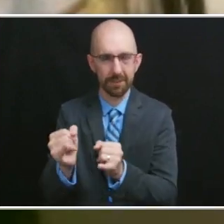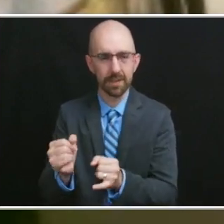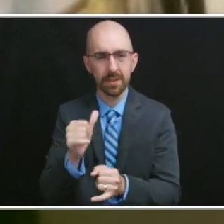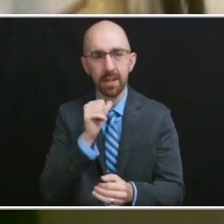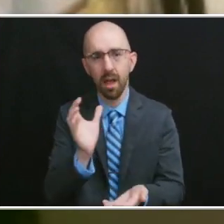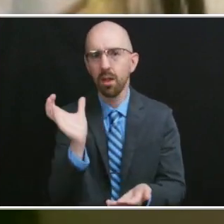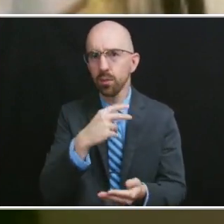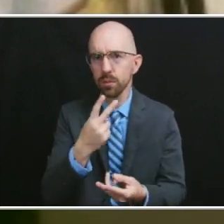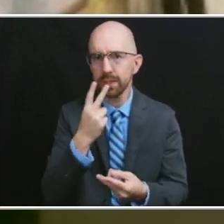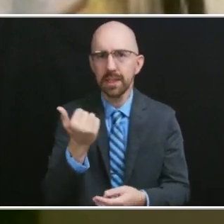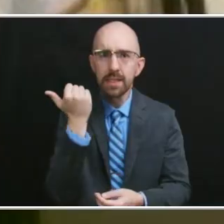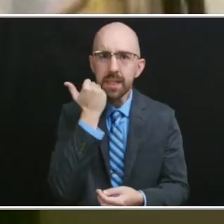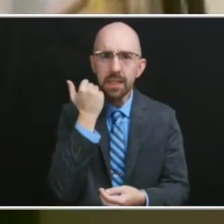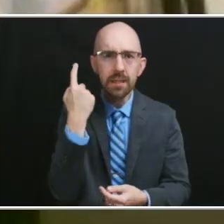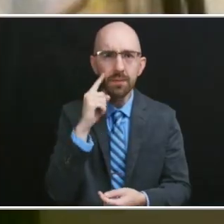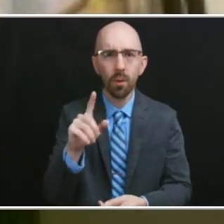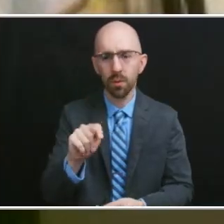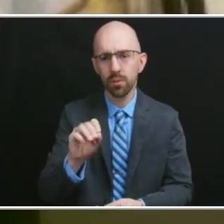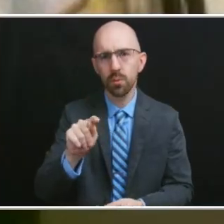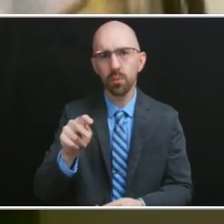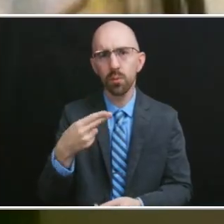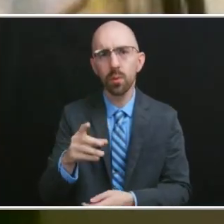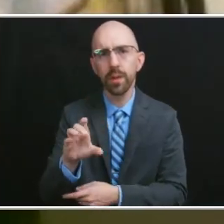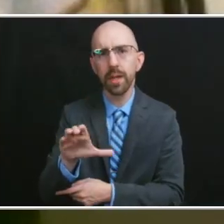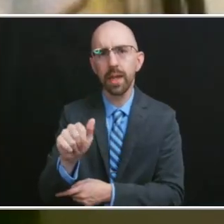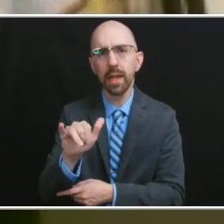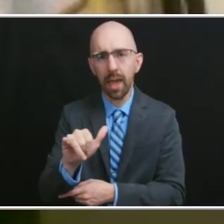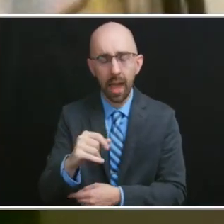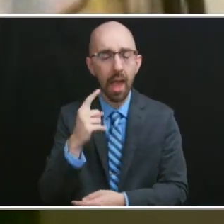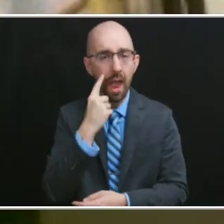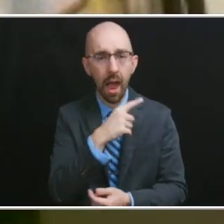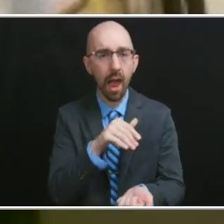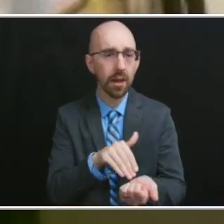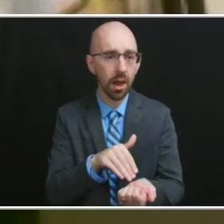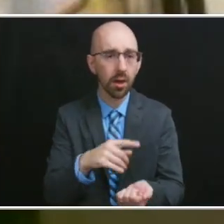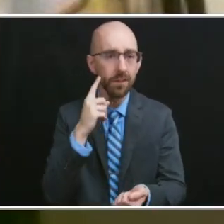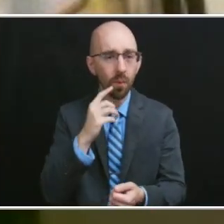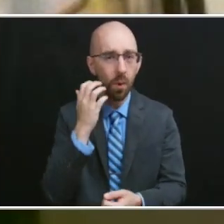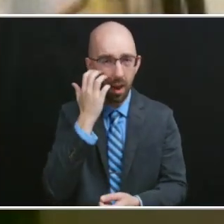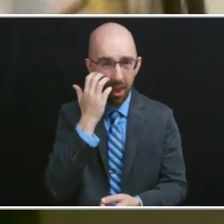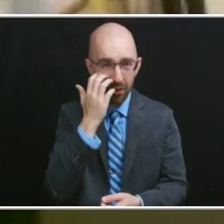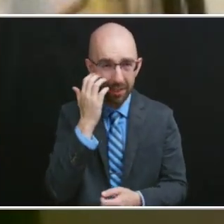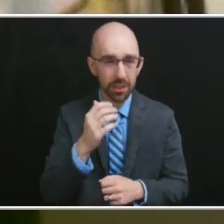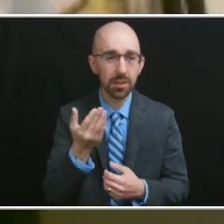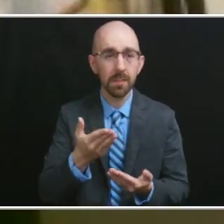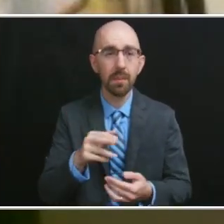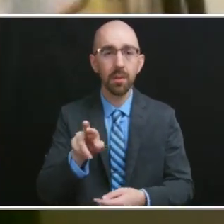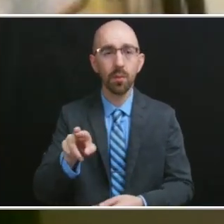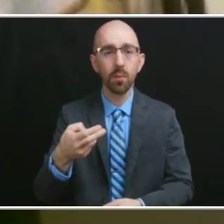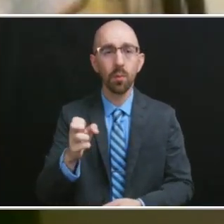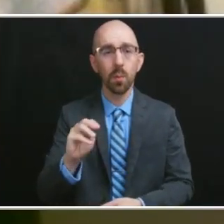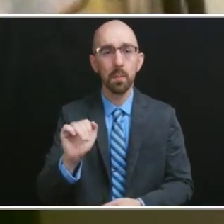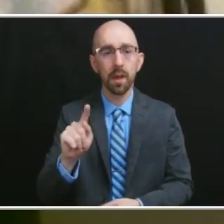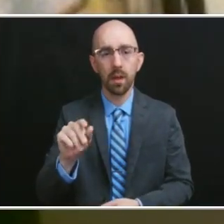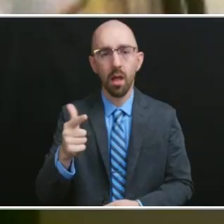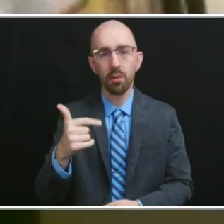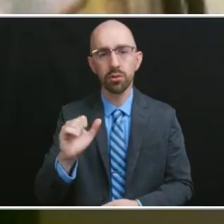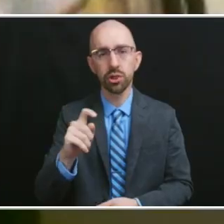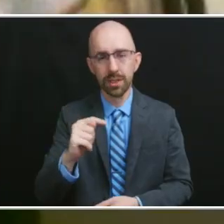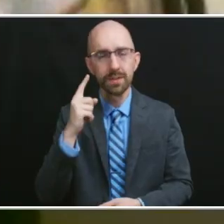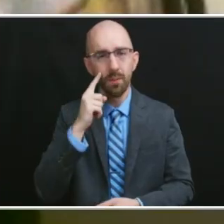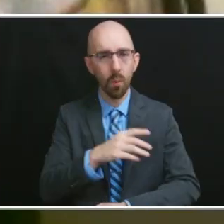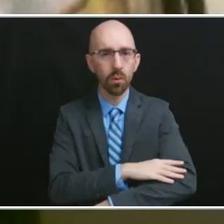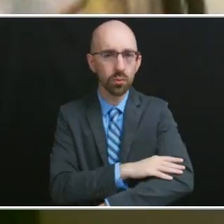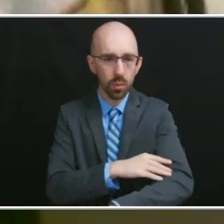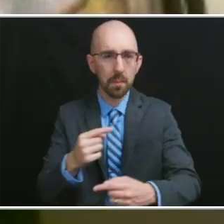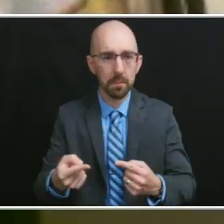dentist for tooth decay, an eye doctor for irritation, and maybe a rheumatologist for joint pain before finally putting the puzzle together